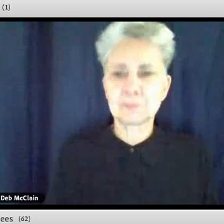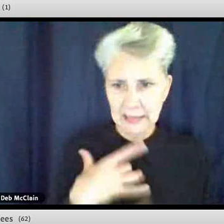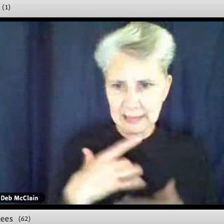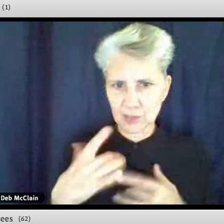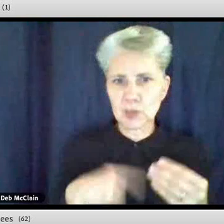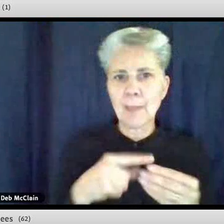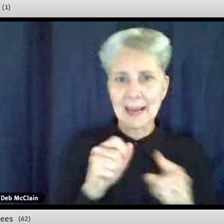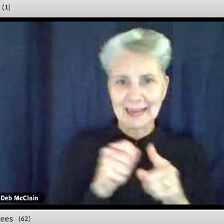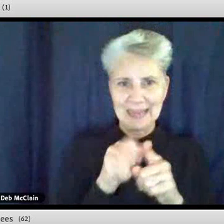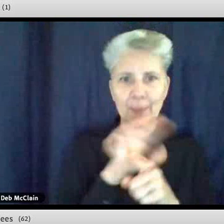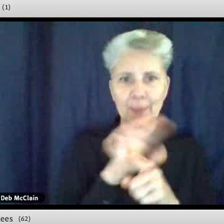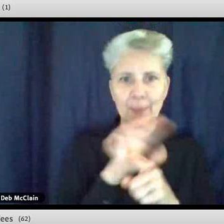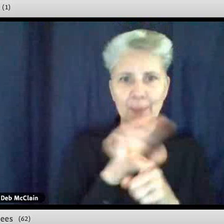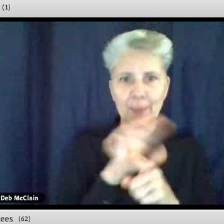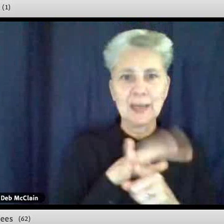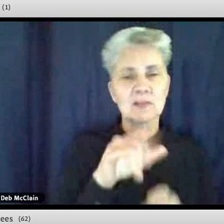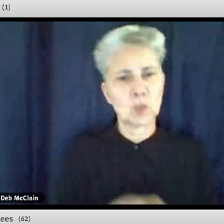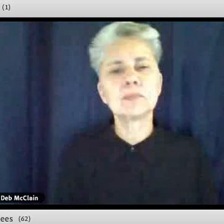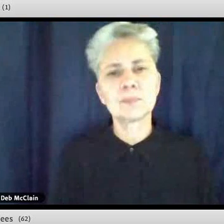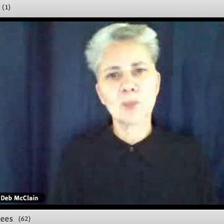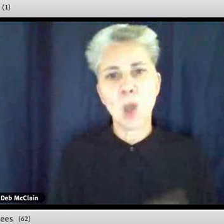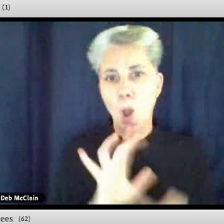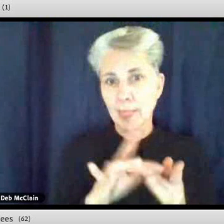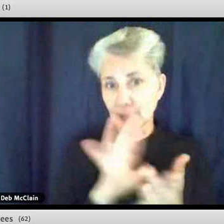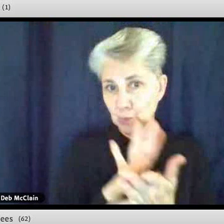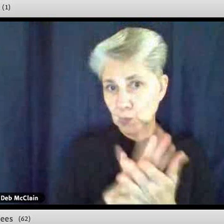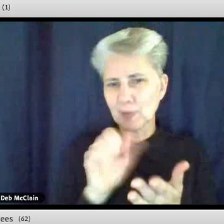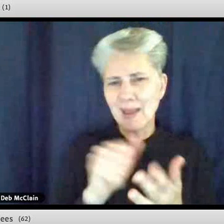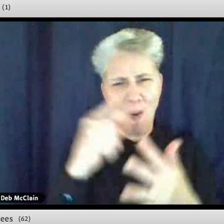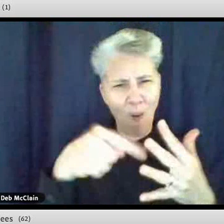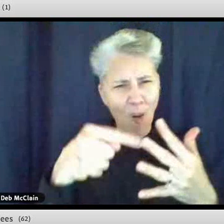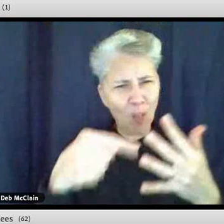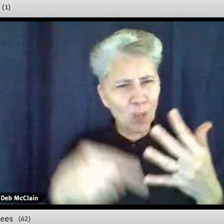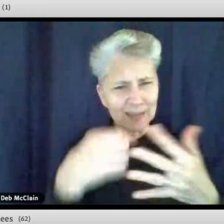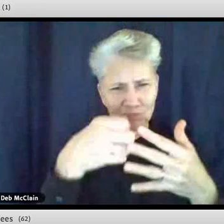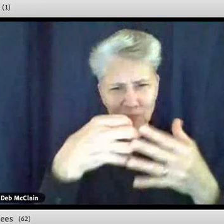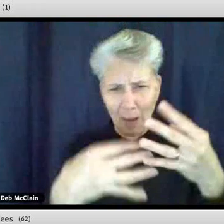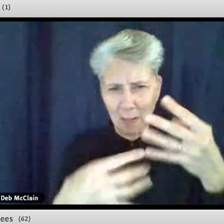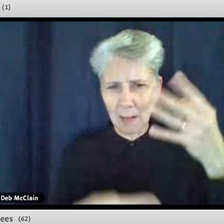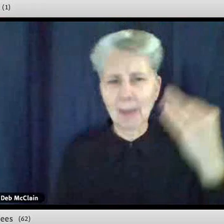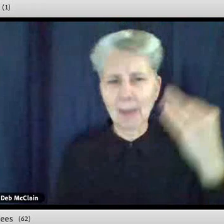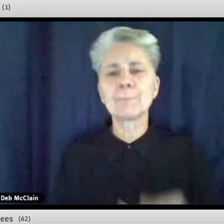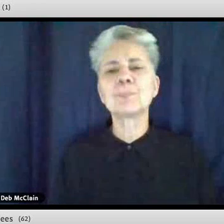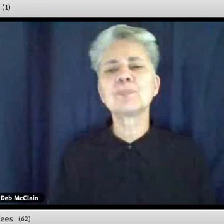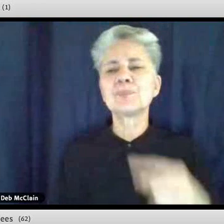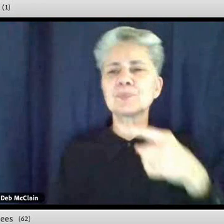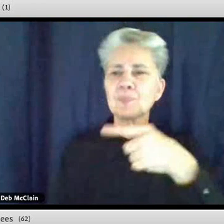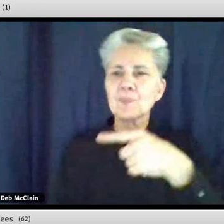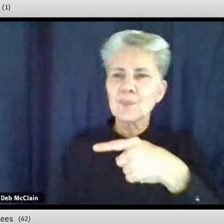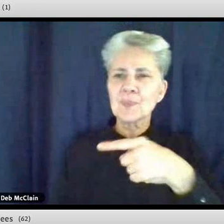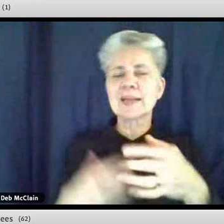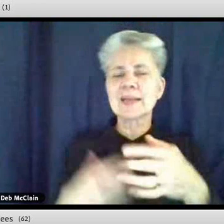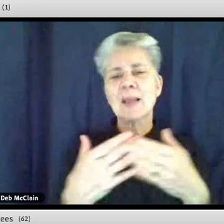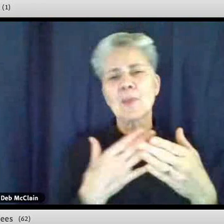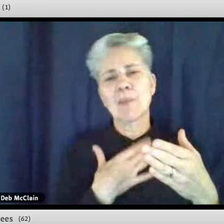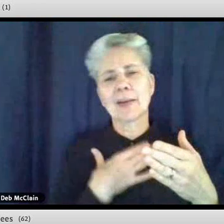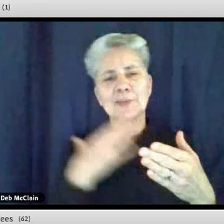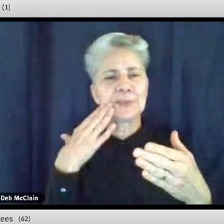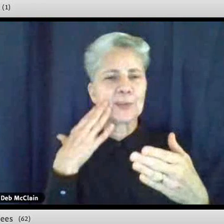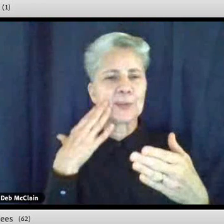Yes, economics. Yes, concerns about contamination, definitely. Online schooling, yes, all those